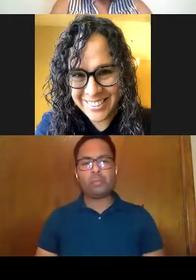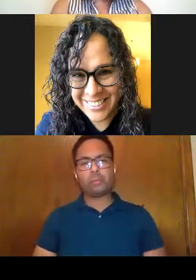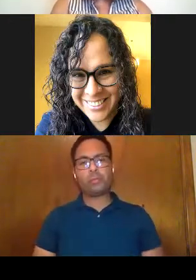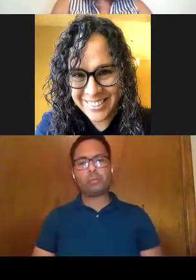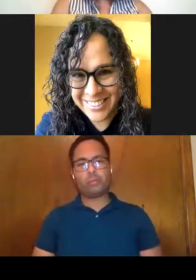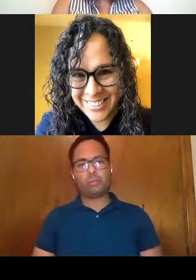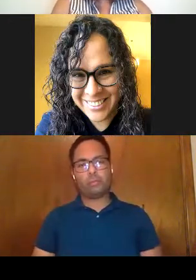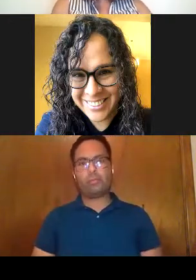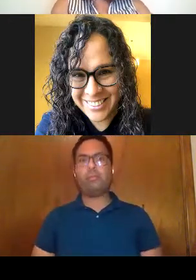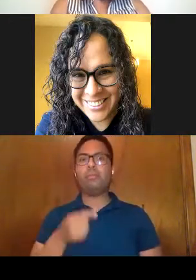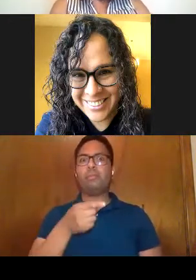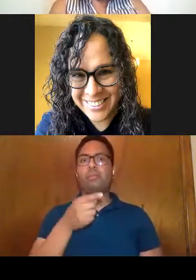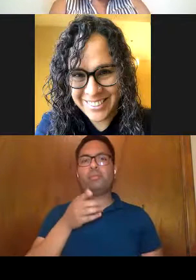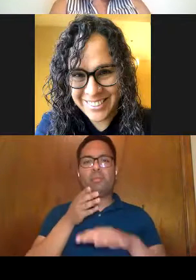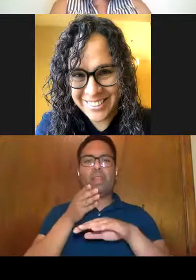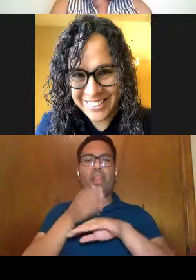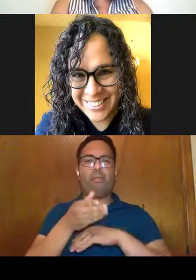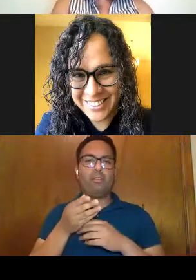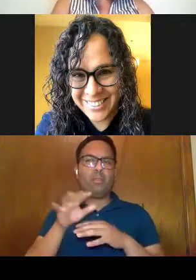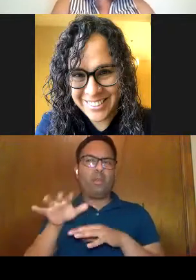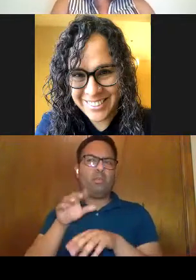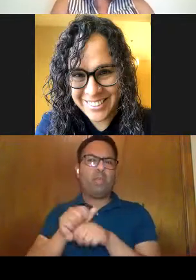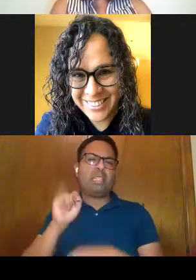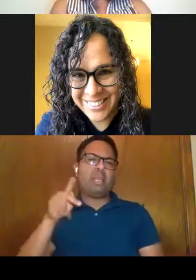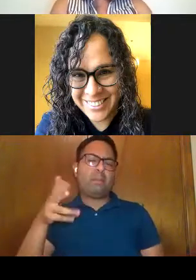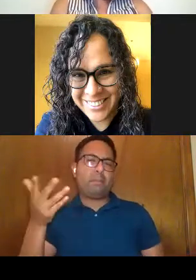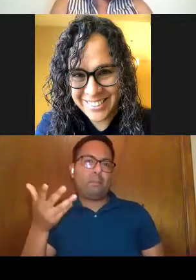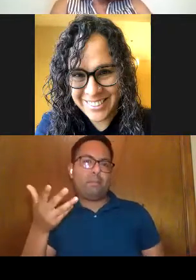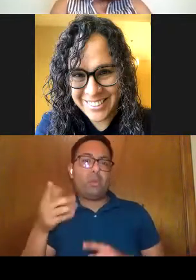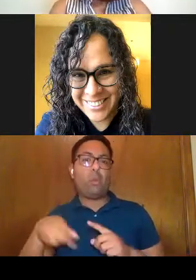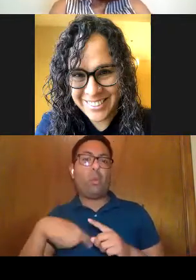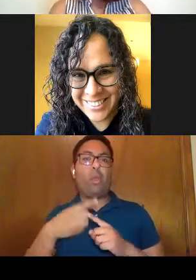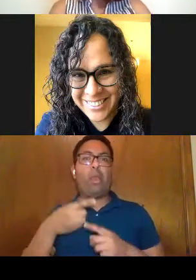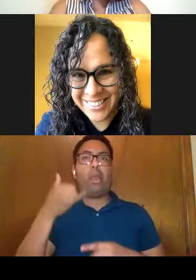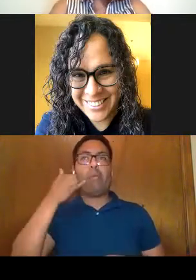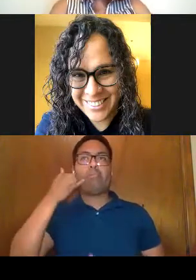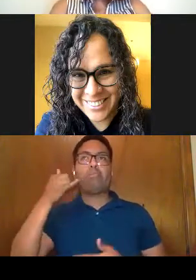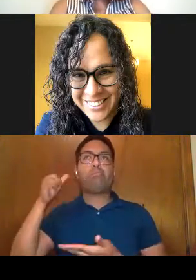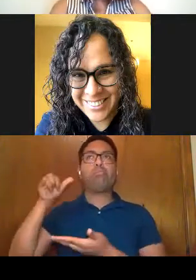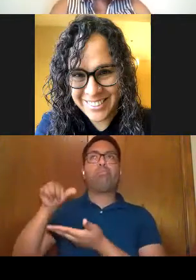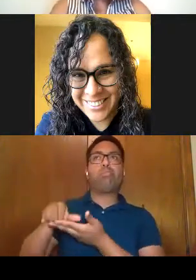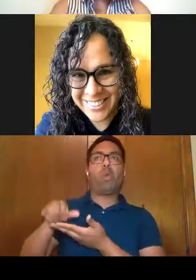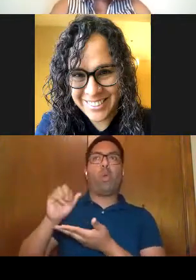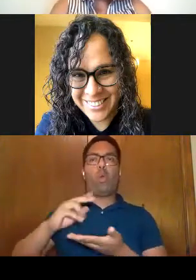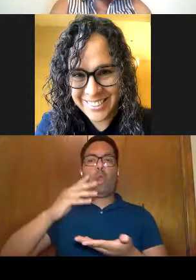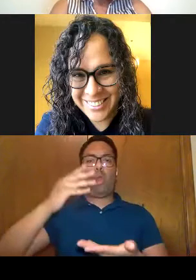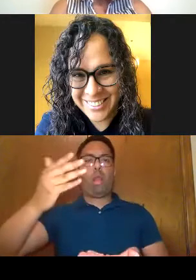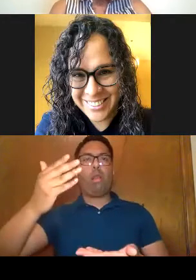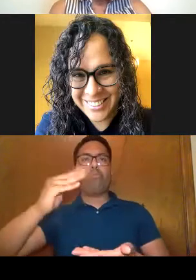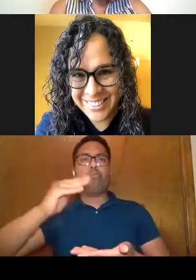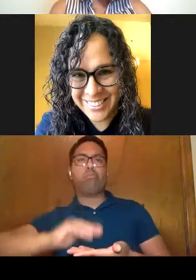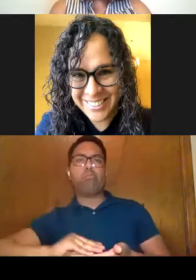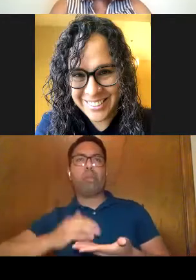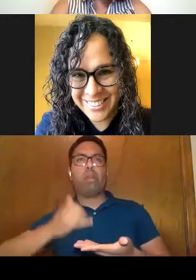Here's an after the visit tip. Once you hang up the phone or disconnect the computer or device, we're in